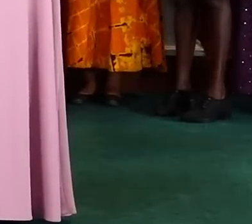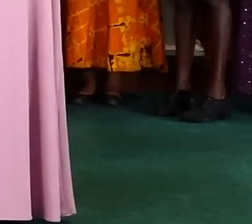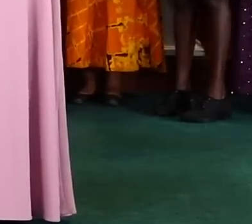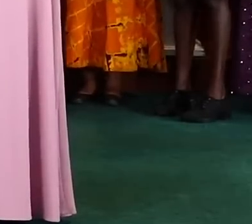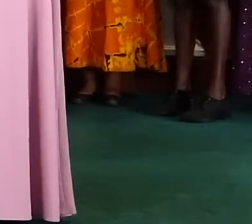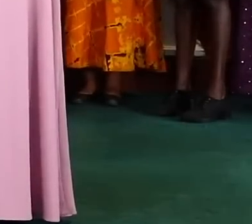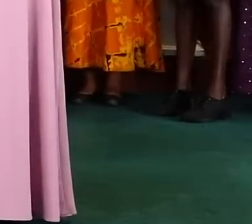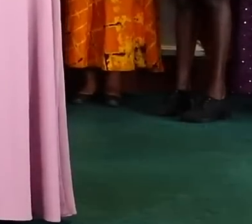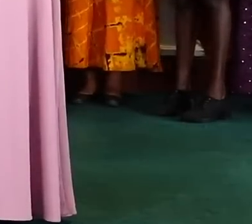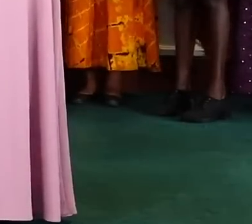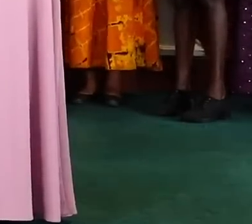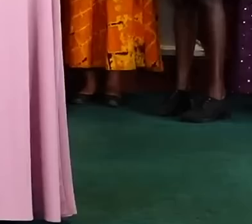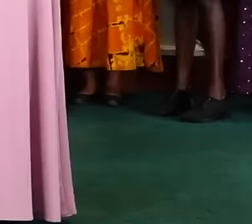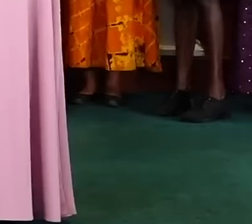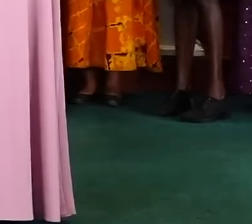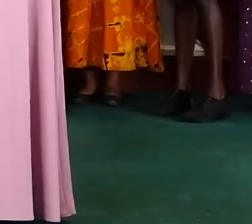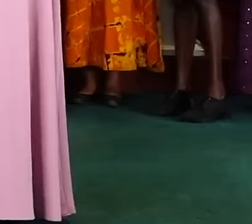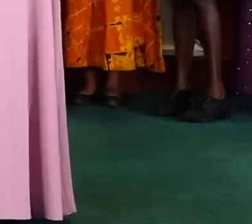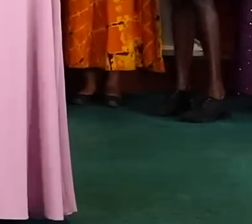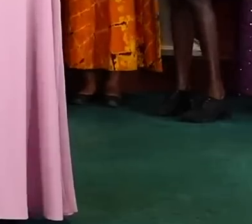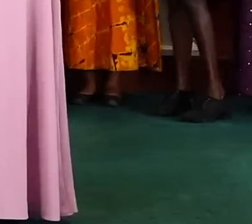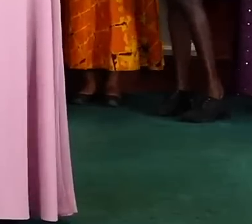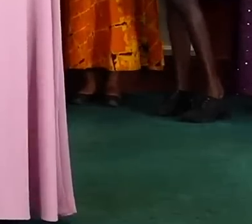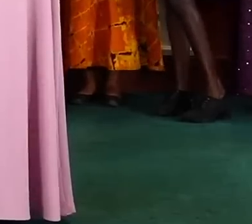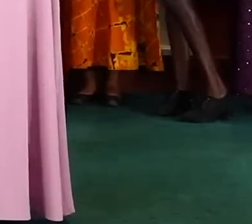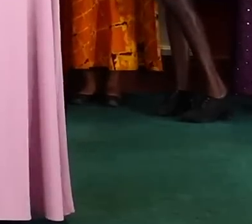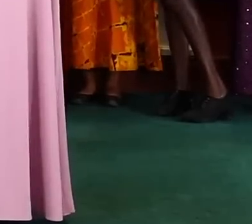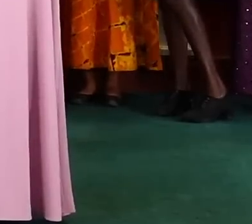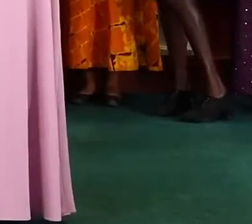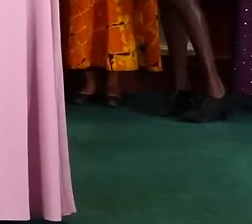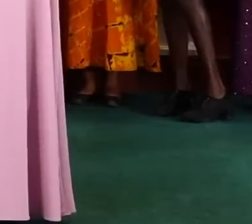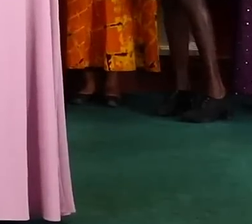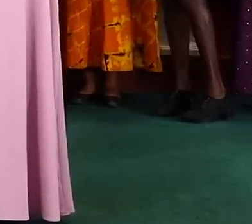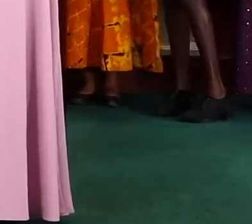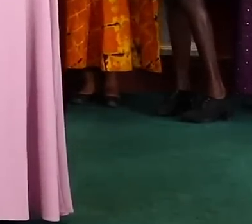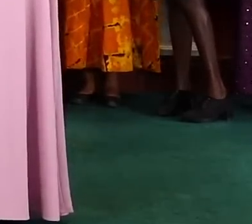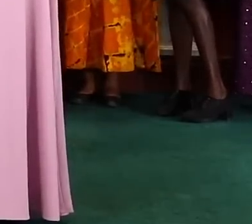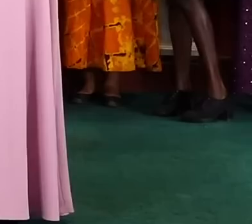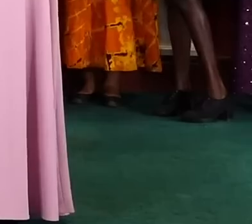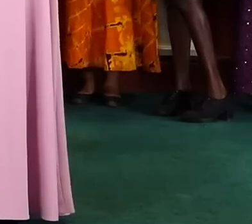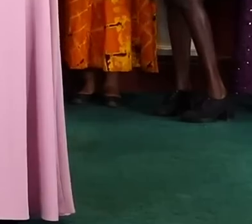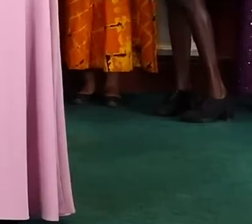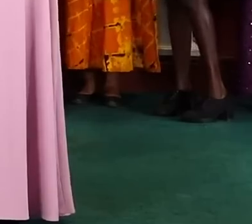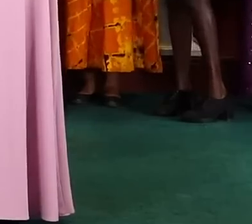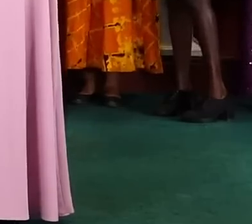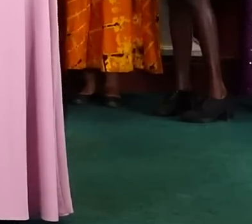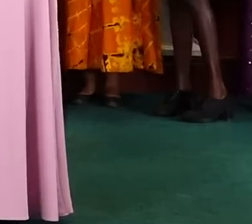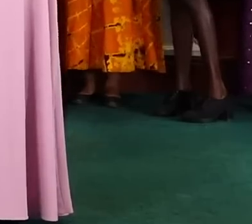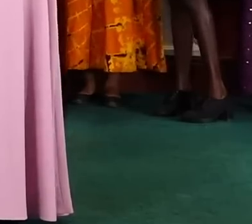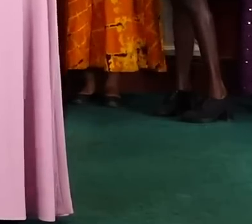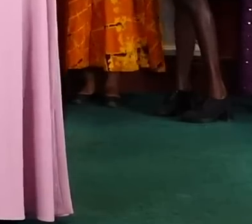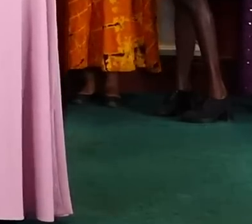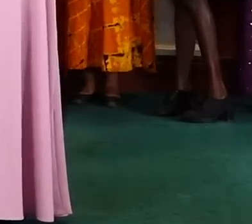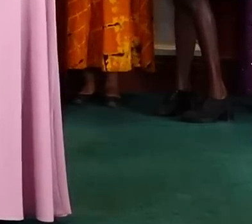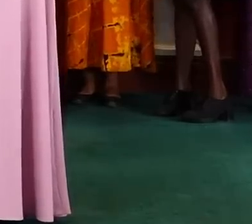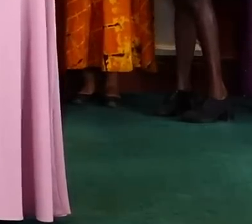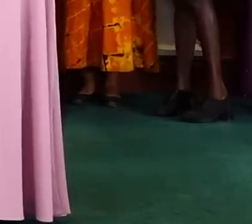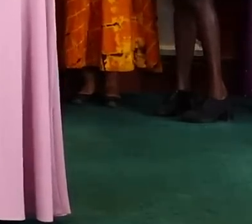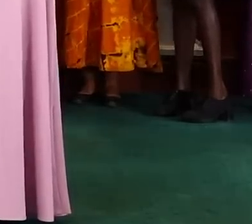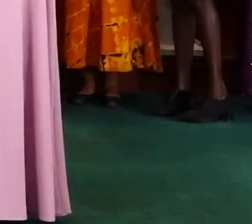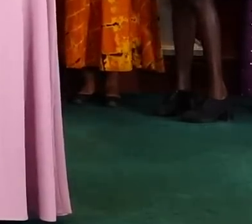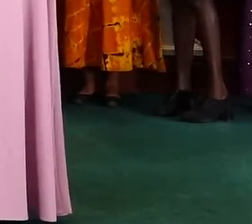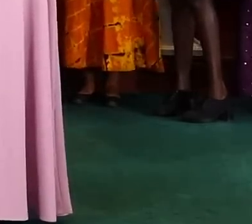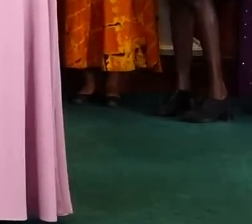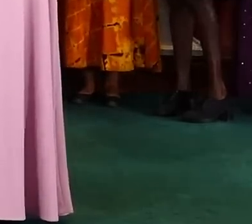another? Is there another? Is there another? Come on, Church of the Living God. Let's swell that chorus.